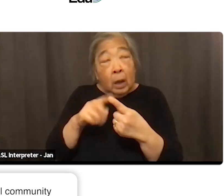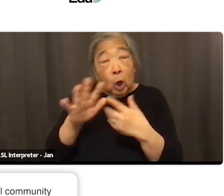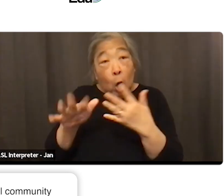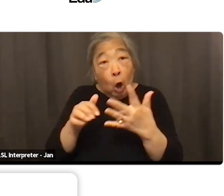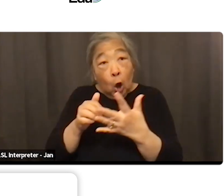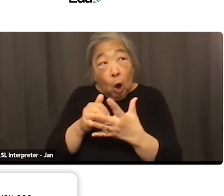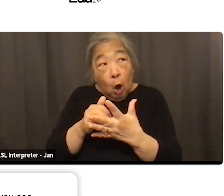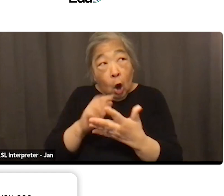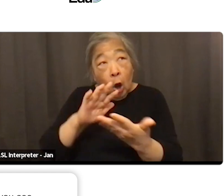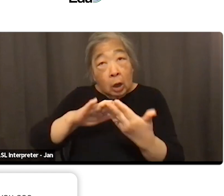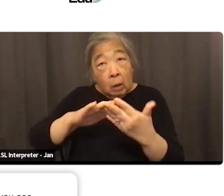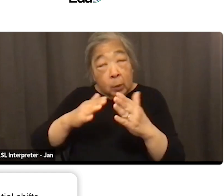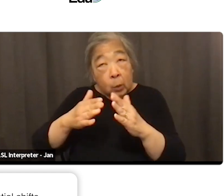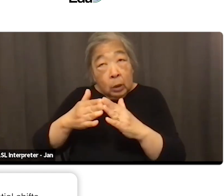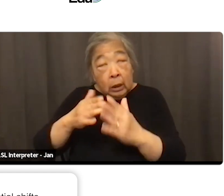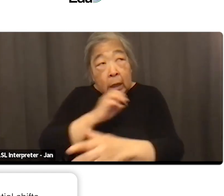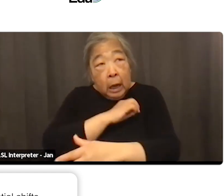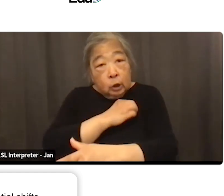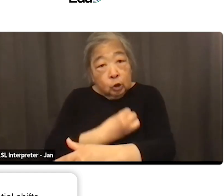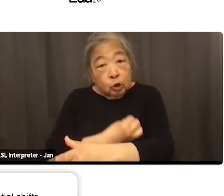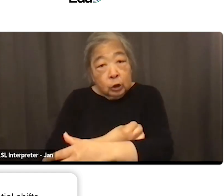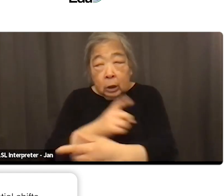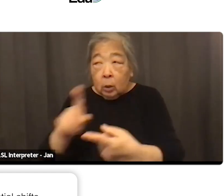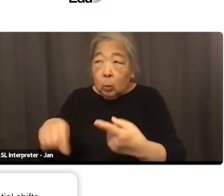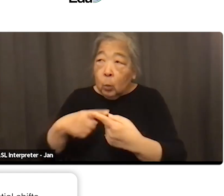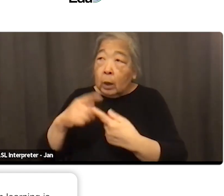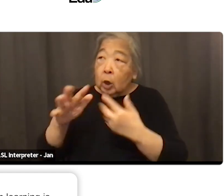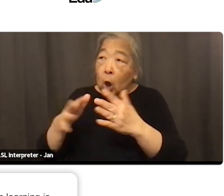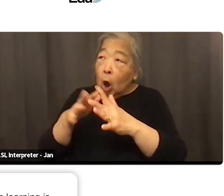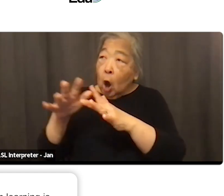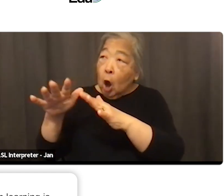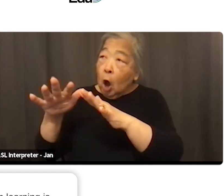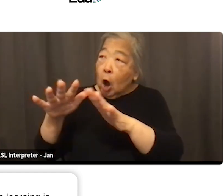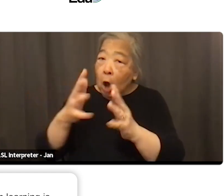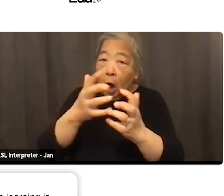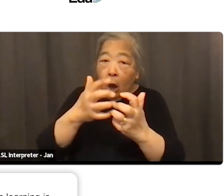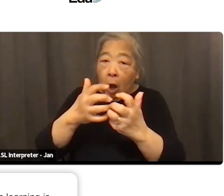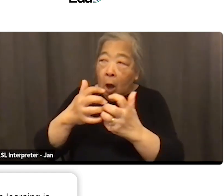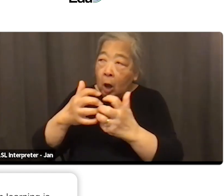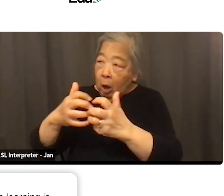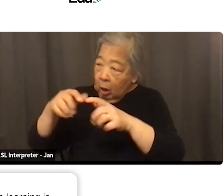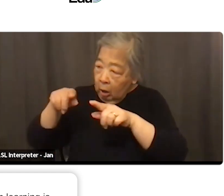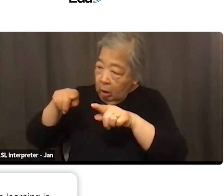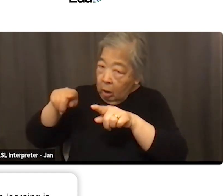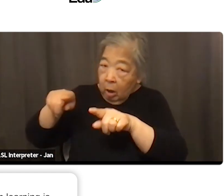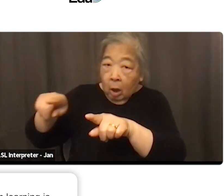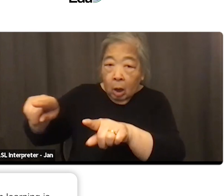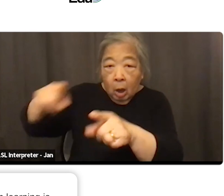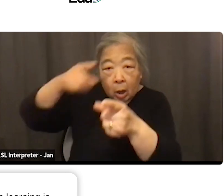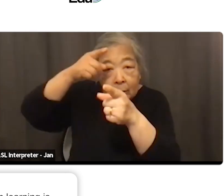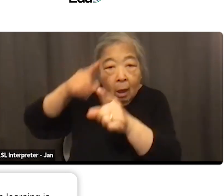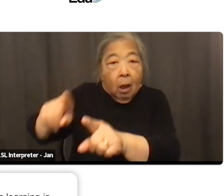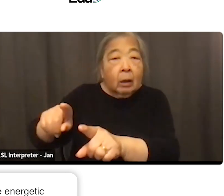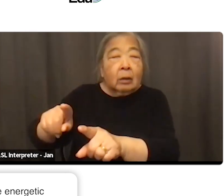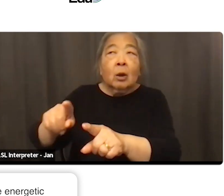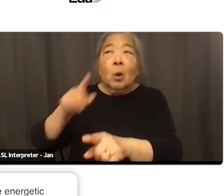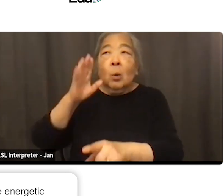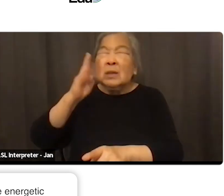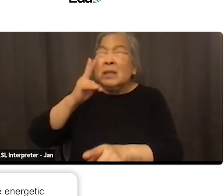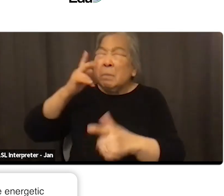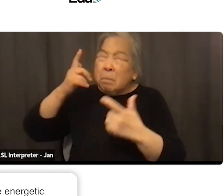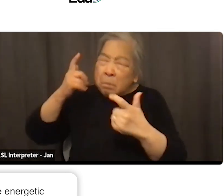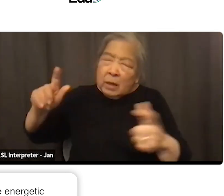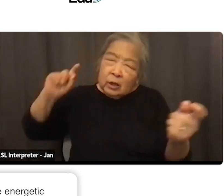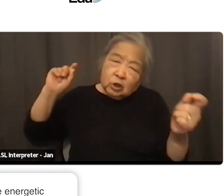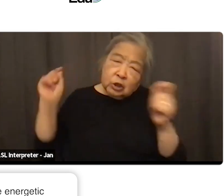community energies, that's when you see those exponential shifts. And what I'm learning is that it's also